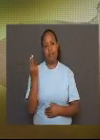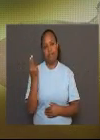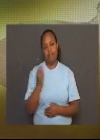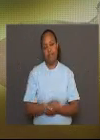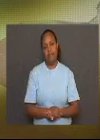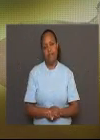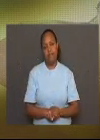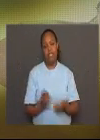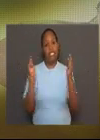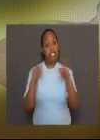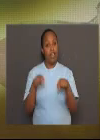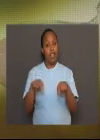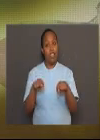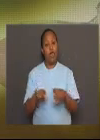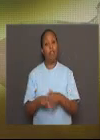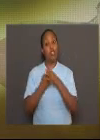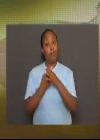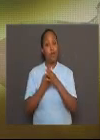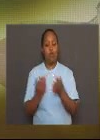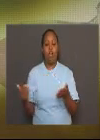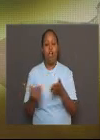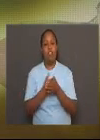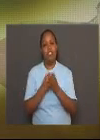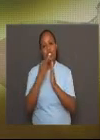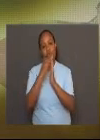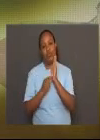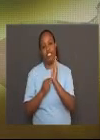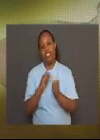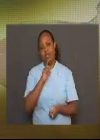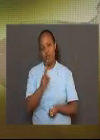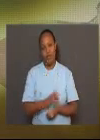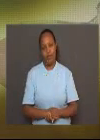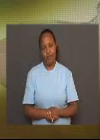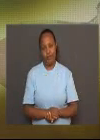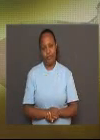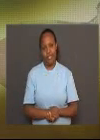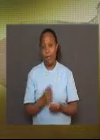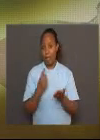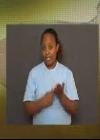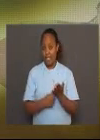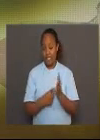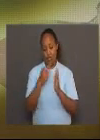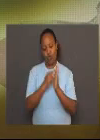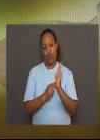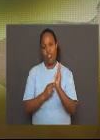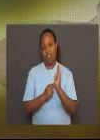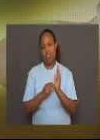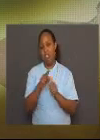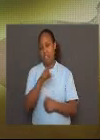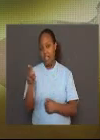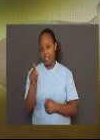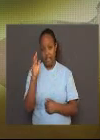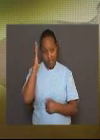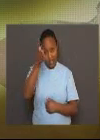Today, we are beginning a new unit. In this unit, you will study